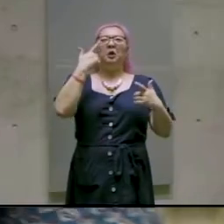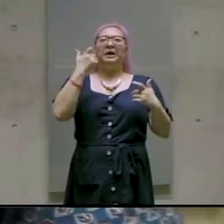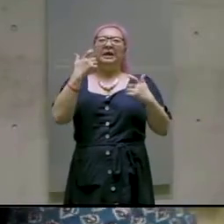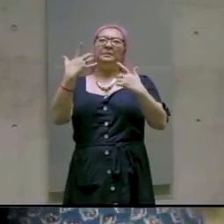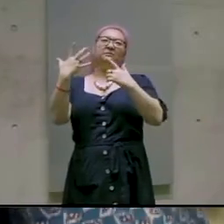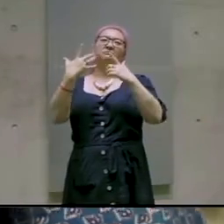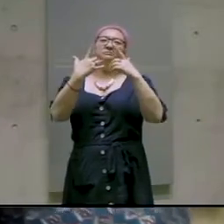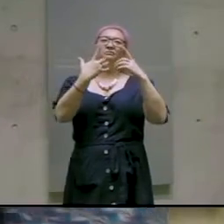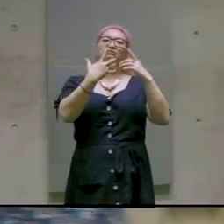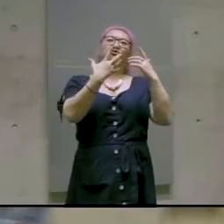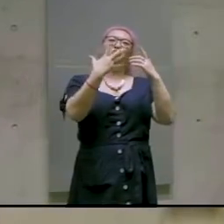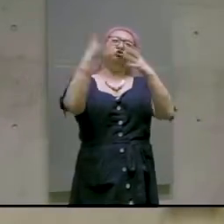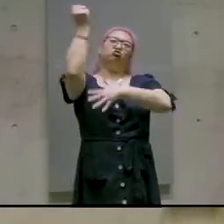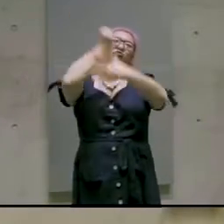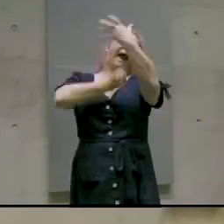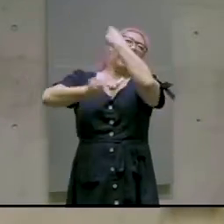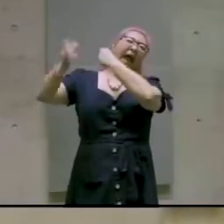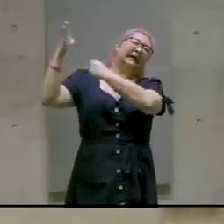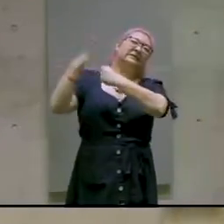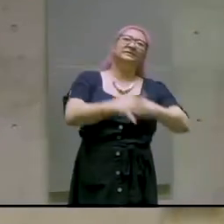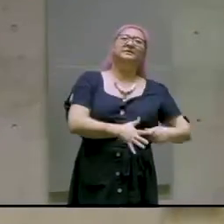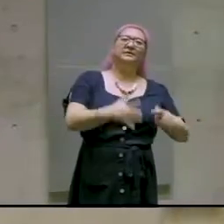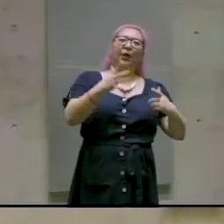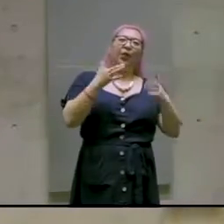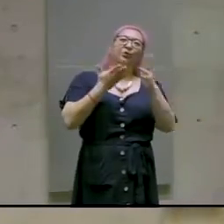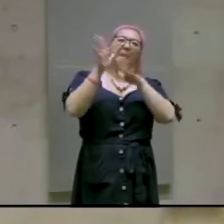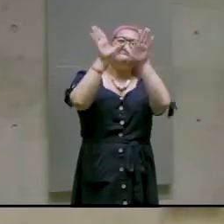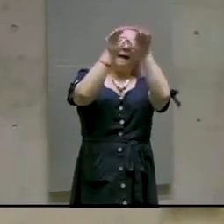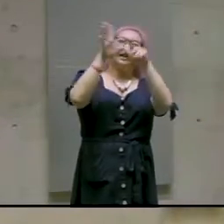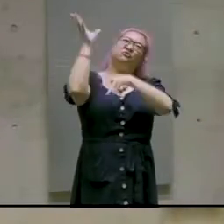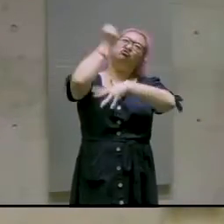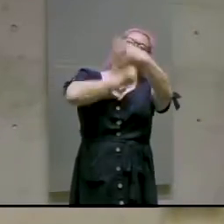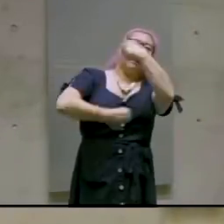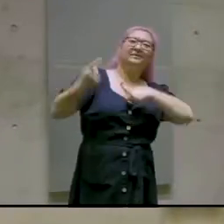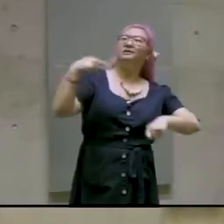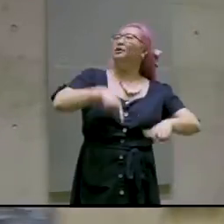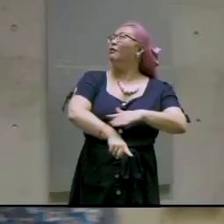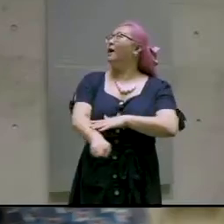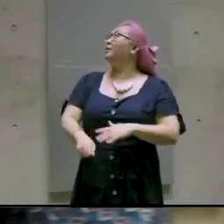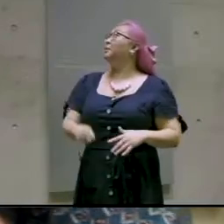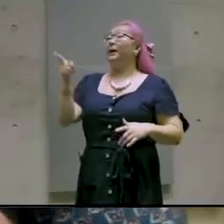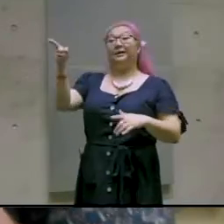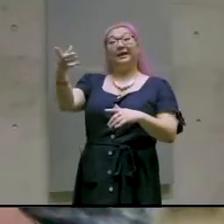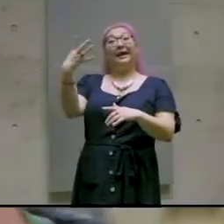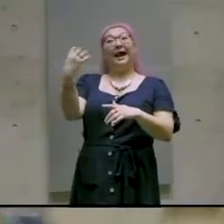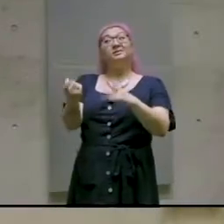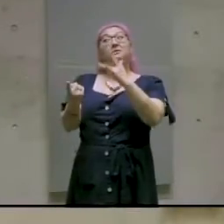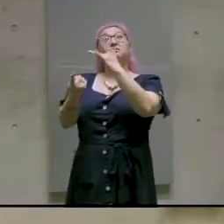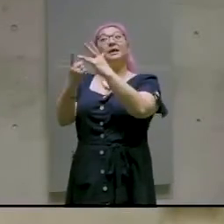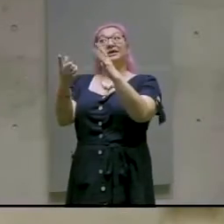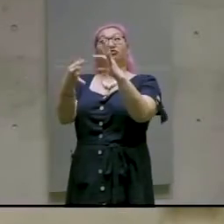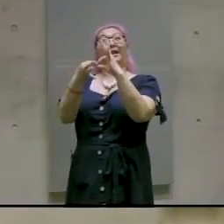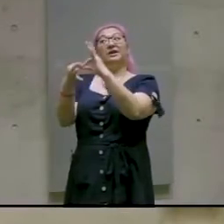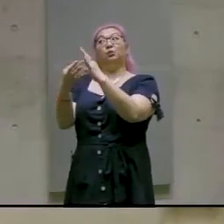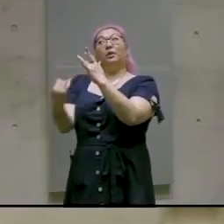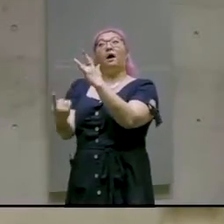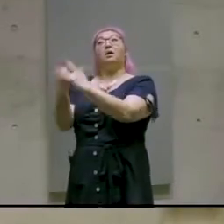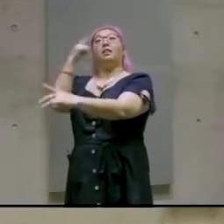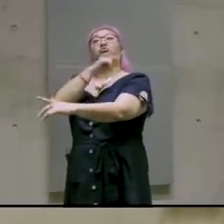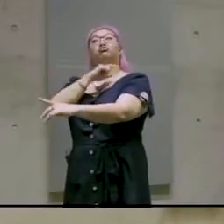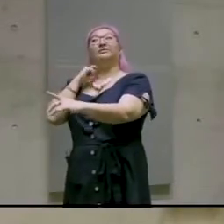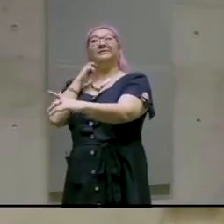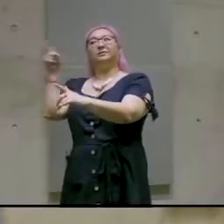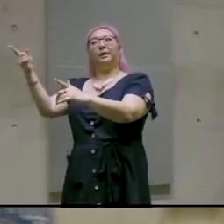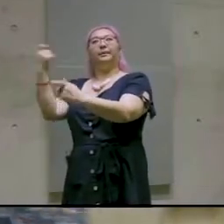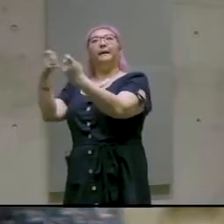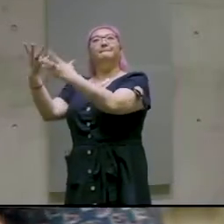by bats. He's also wrestling with the fact he's got quite an intense relationship with a fellow priest who's gone missing. And so a lot of his kind of arc is